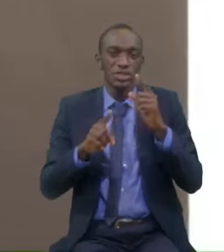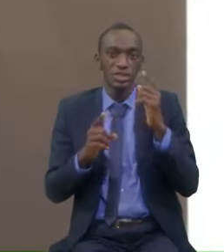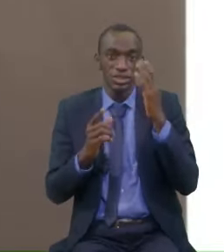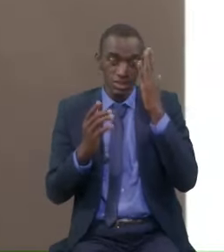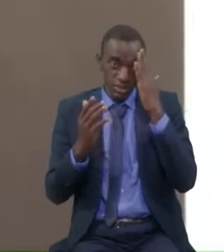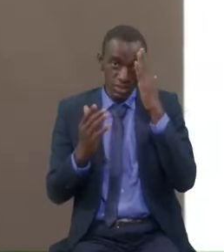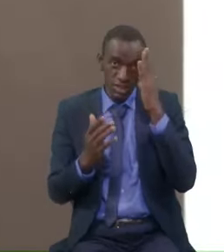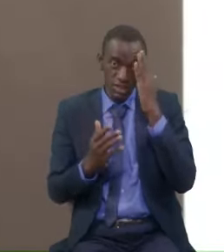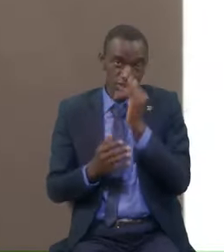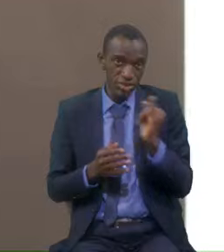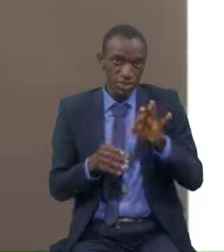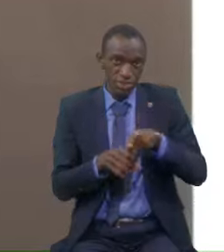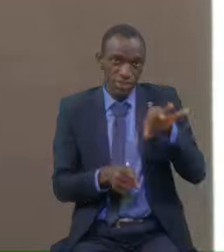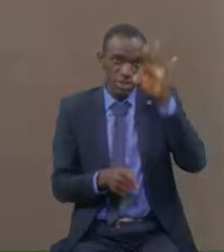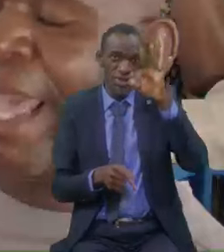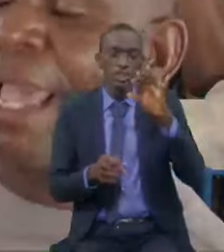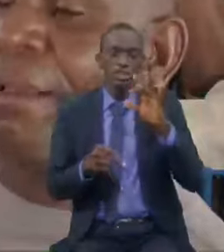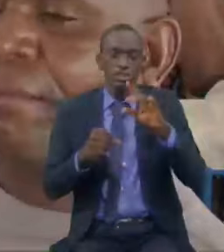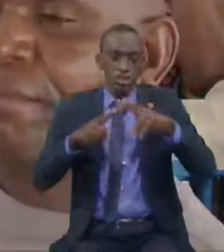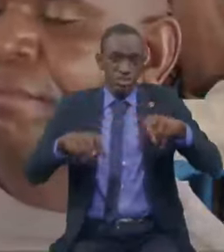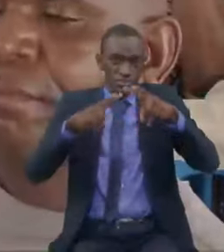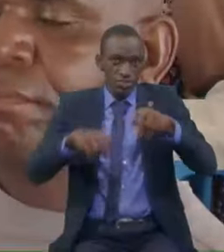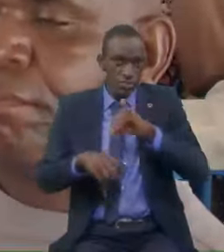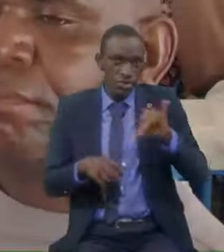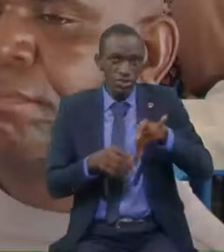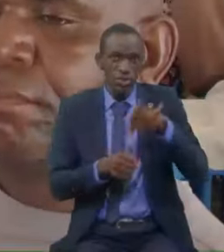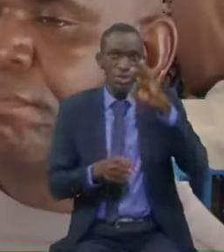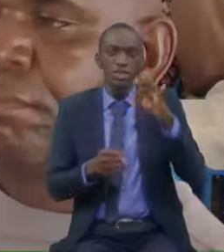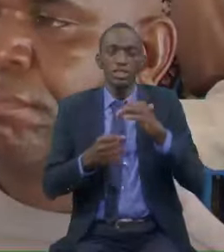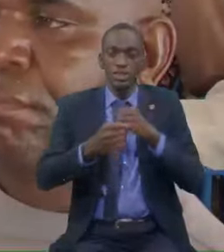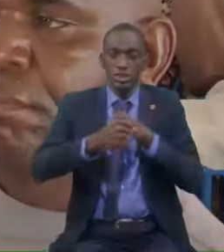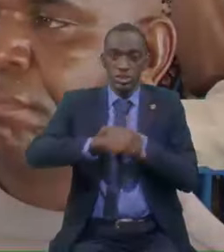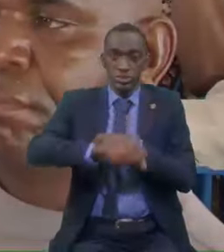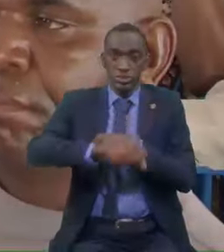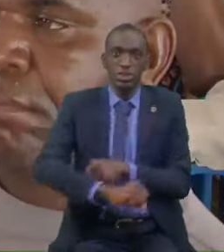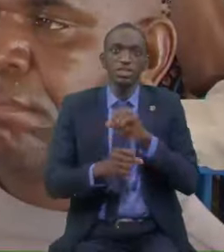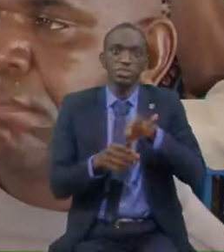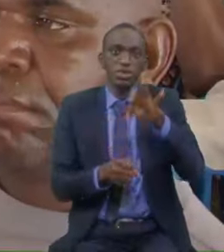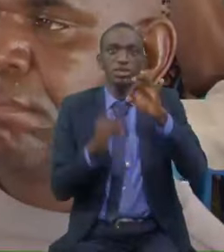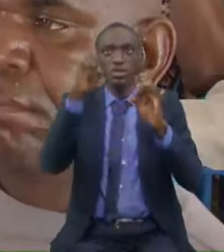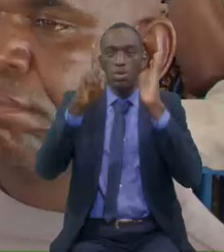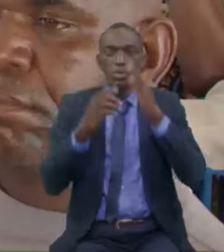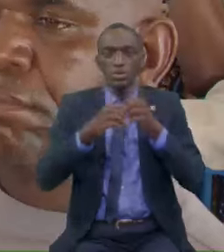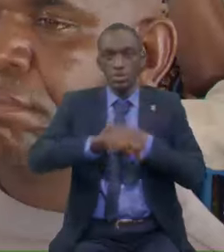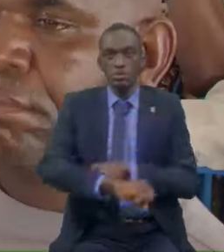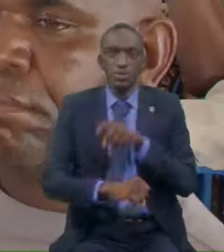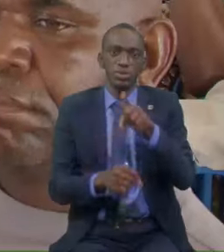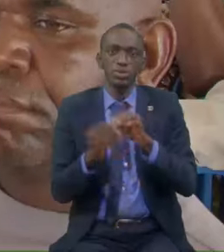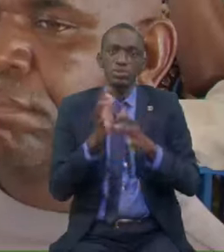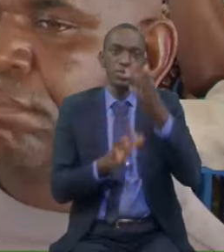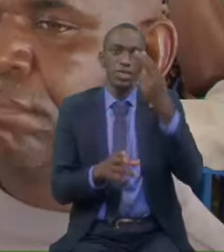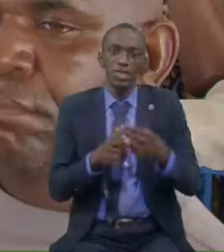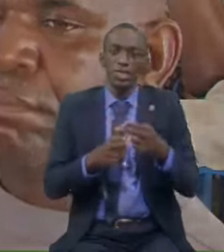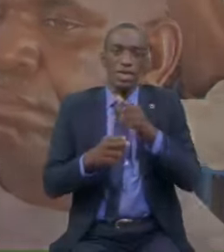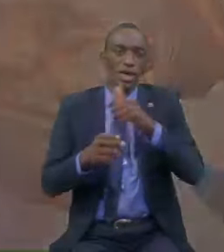spirit, it will defend you. The dynamic spirit, it will make you remain dynamic for the rest of